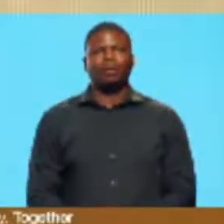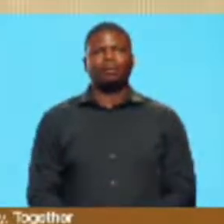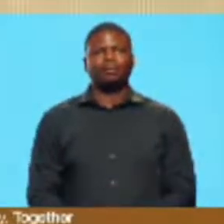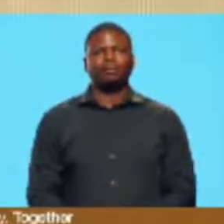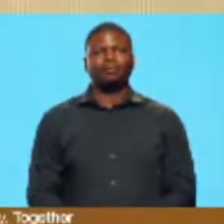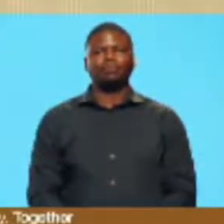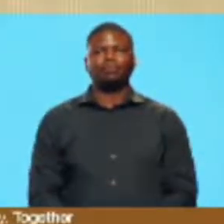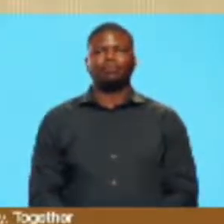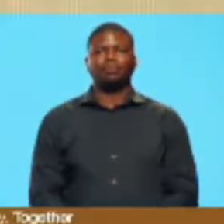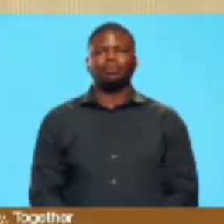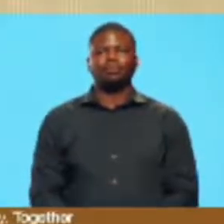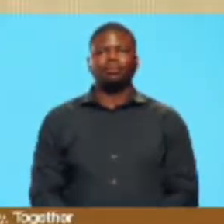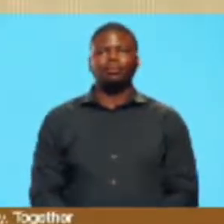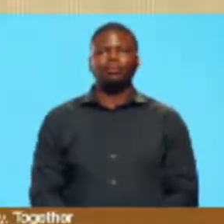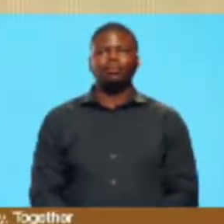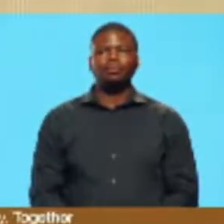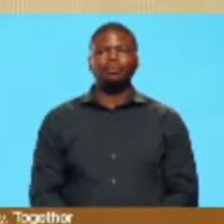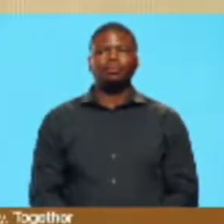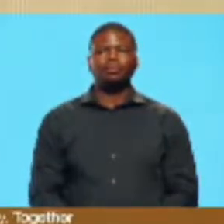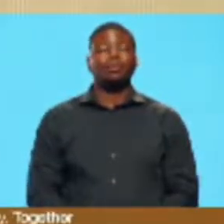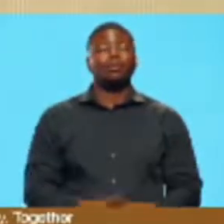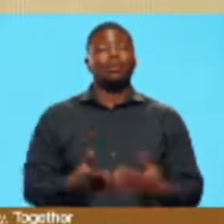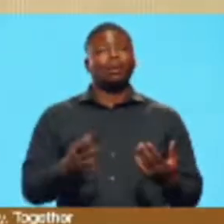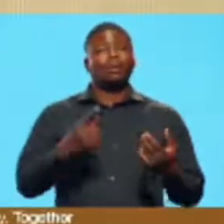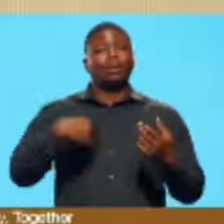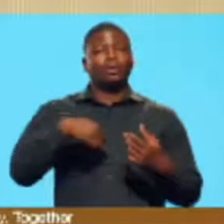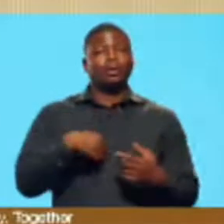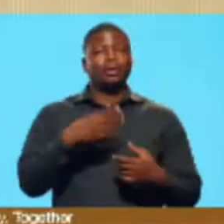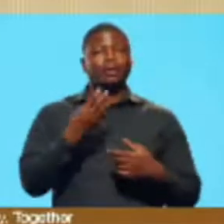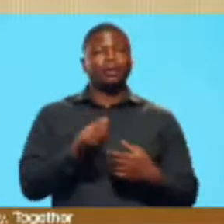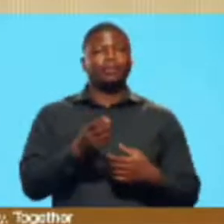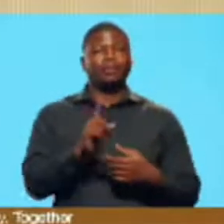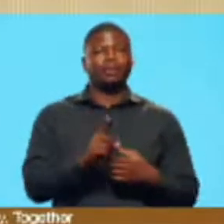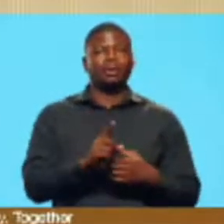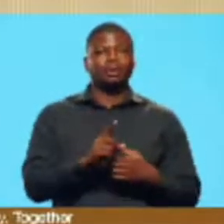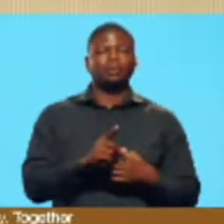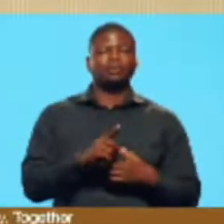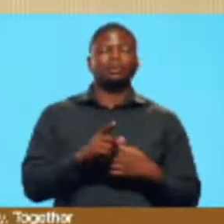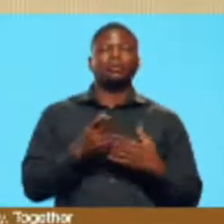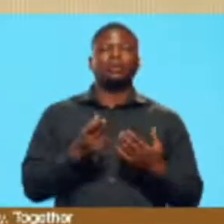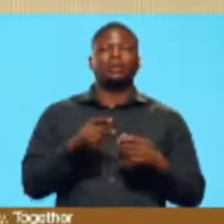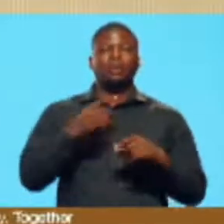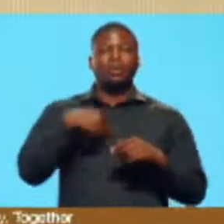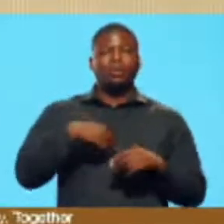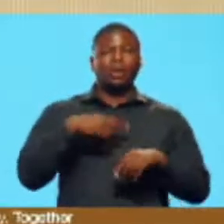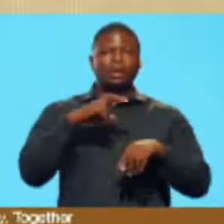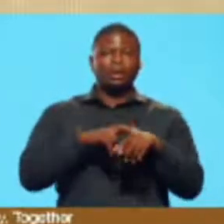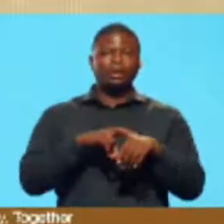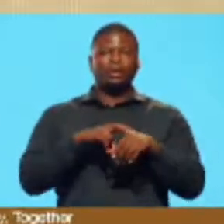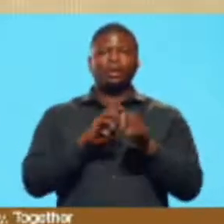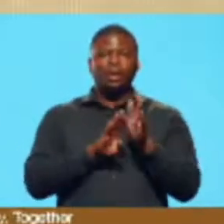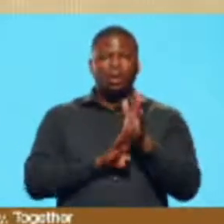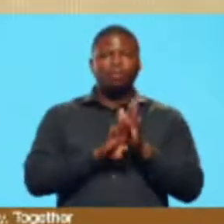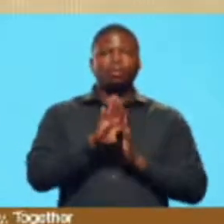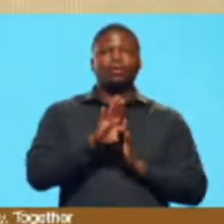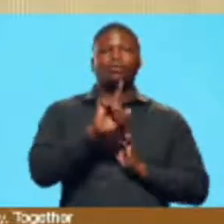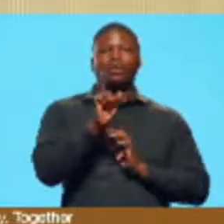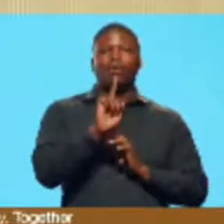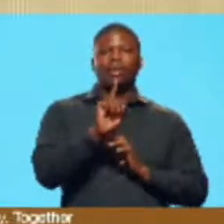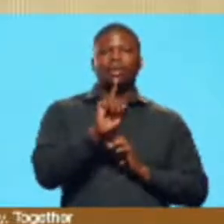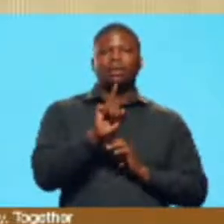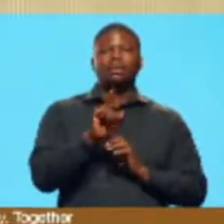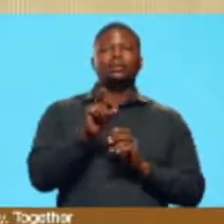We also find out that we need to improve in terms of the profiling of the